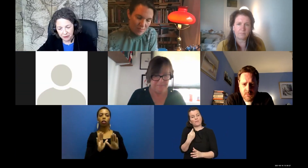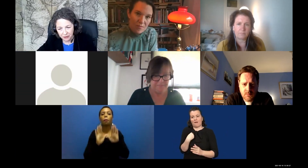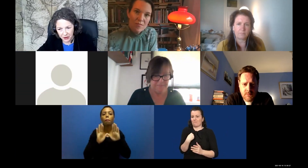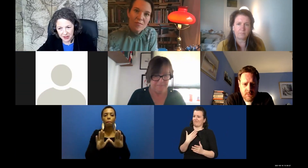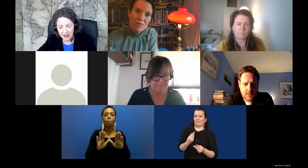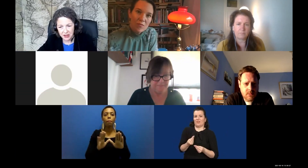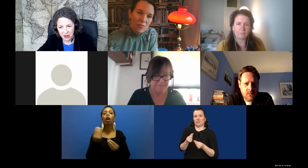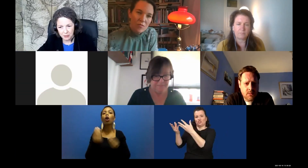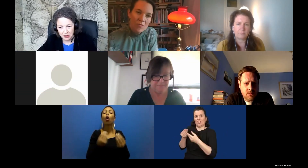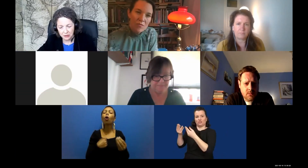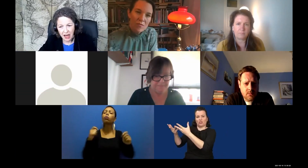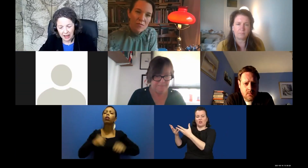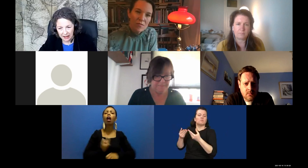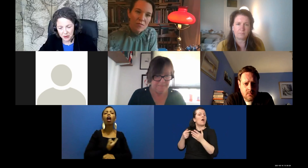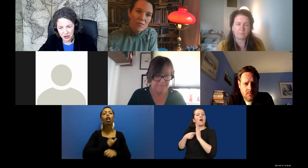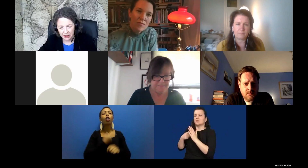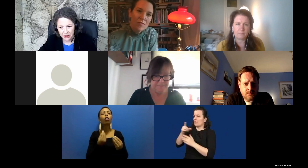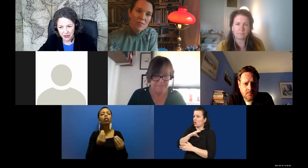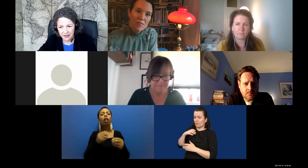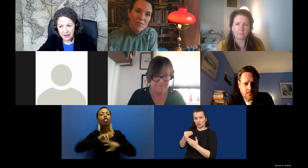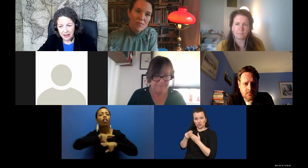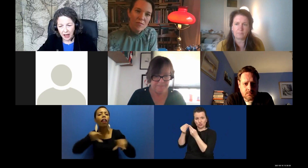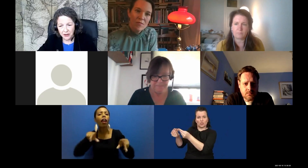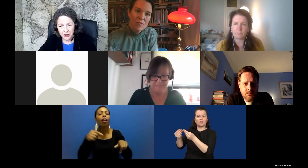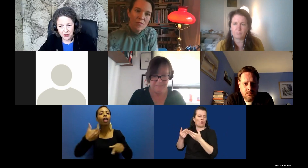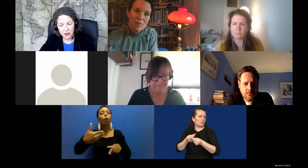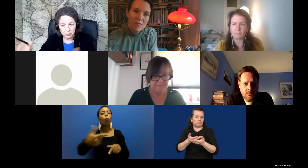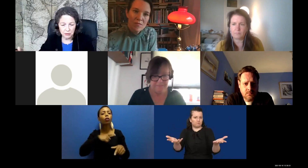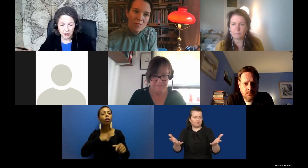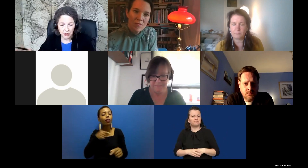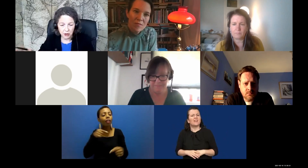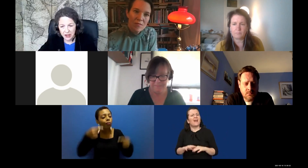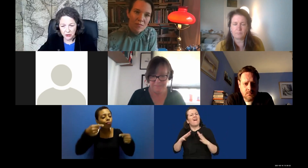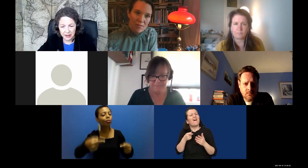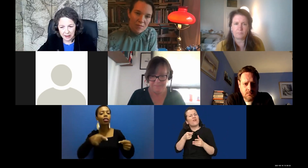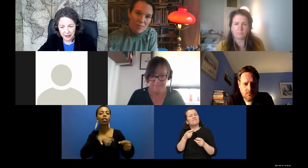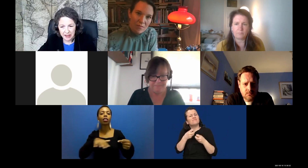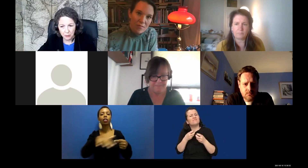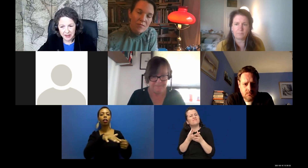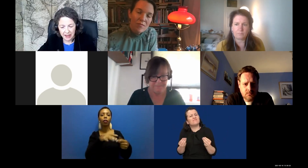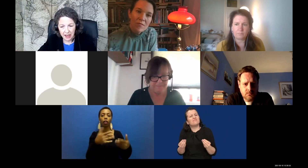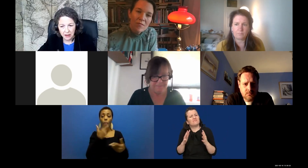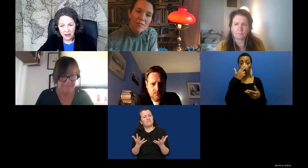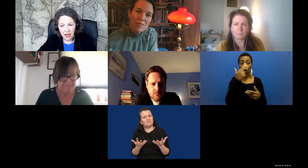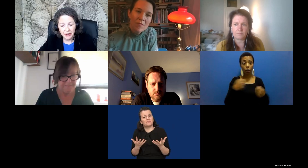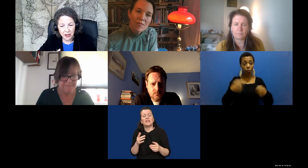a difference in terms of tackling those challenges? And just to sort of move the conversation on a little bit, I would say, if I